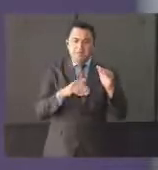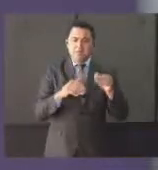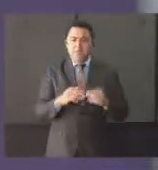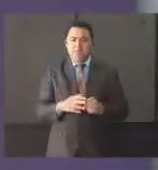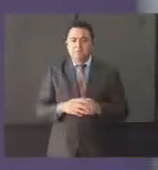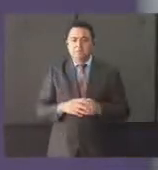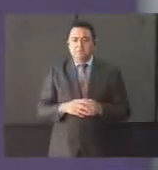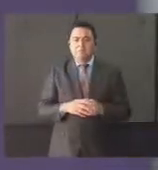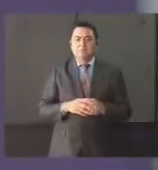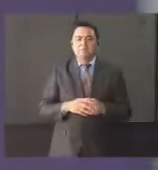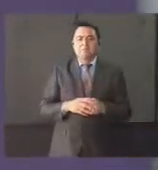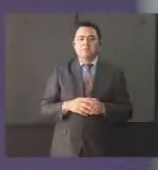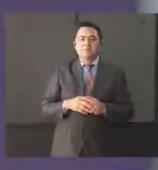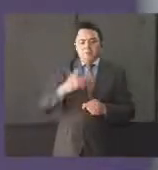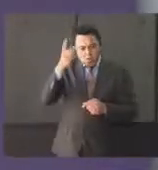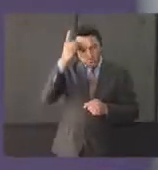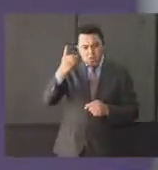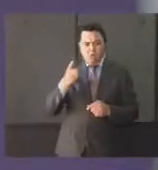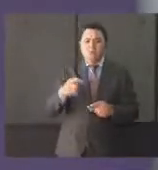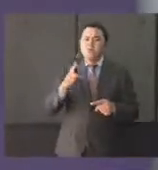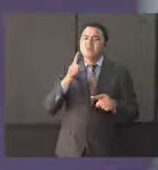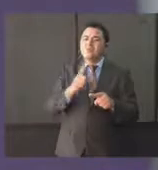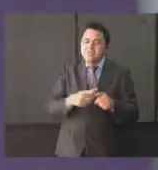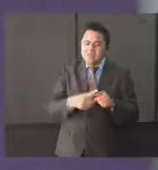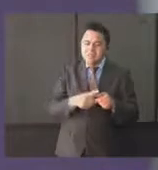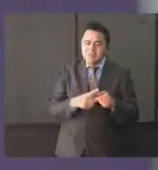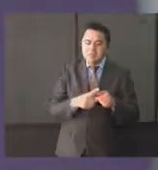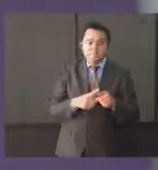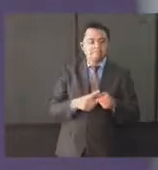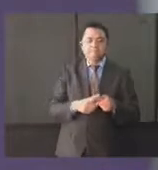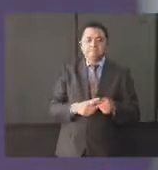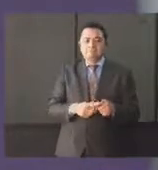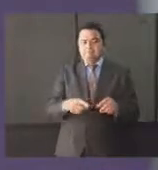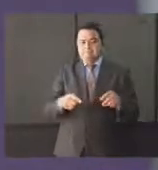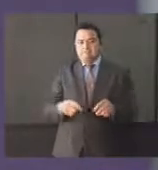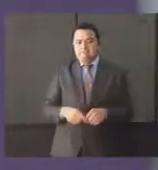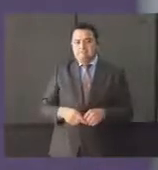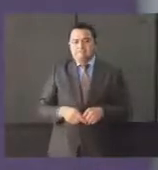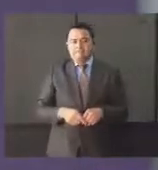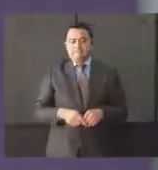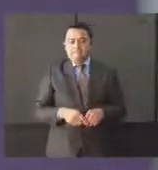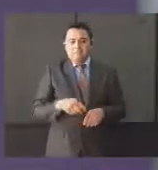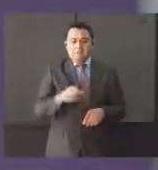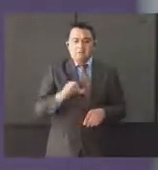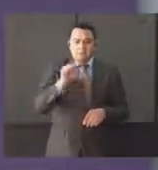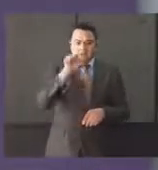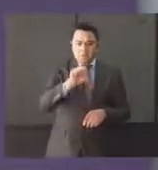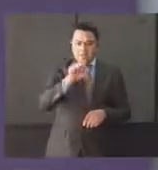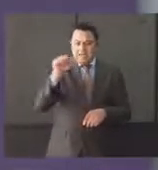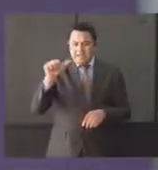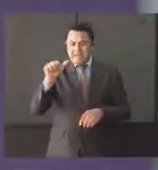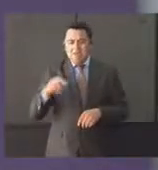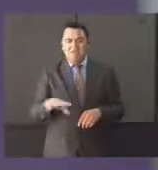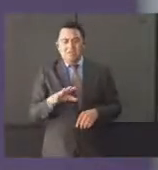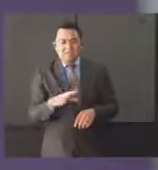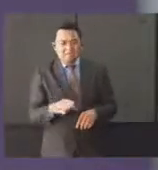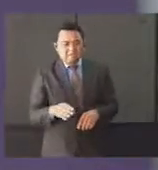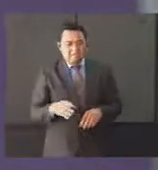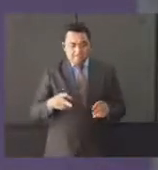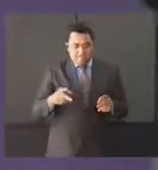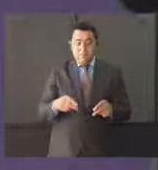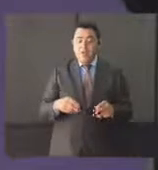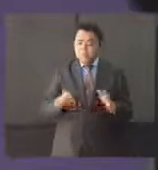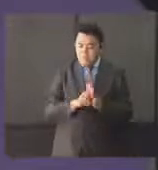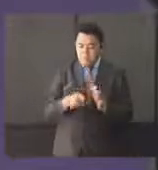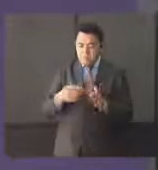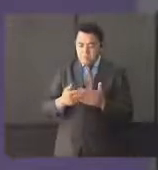of civil society. The state had never taken part of these because they assumed that